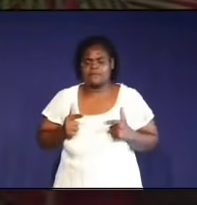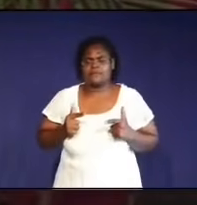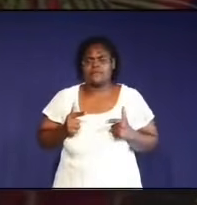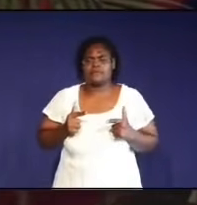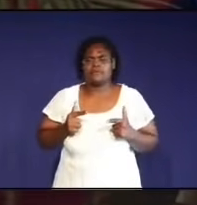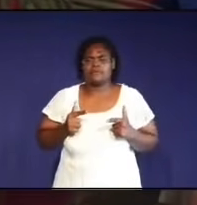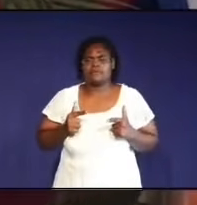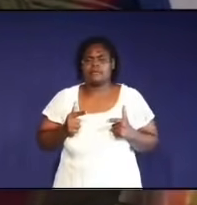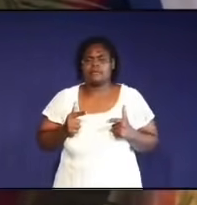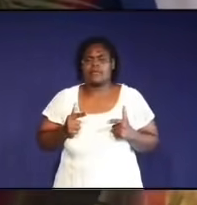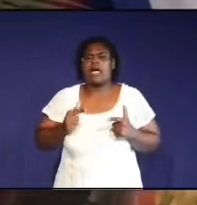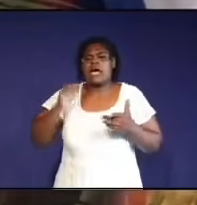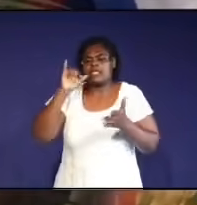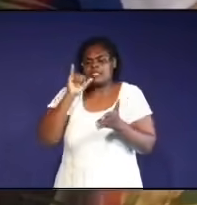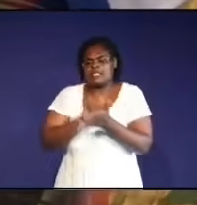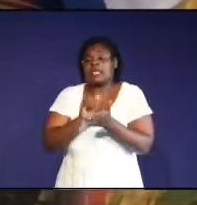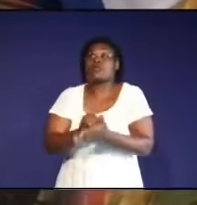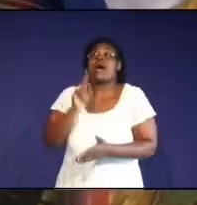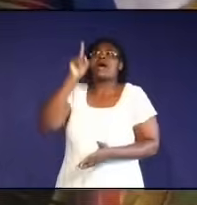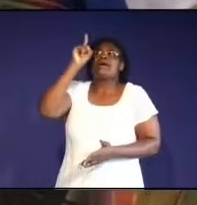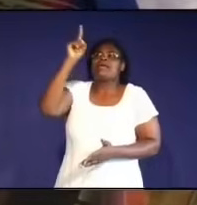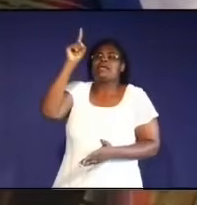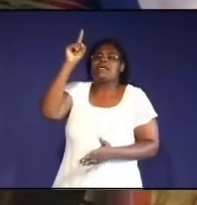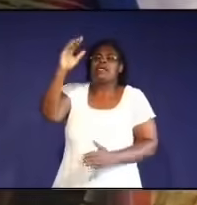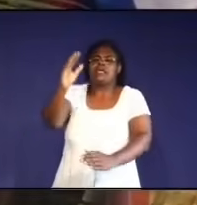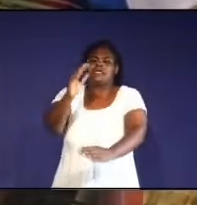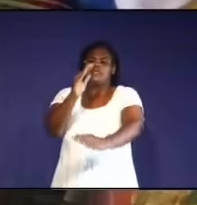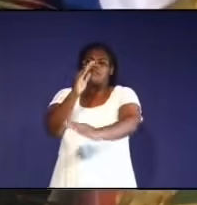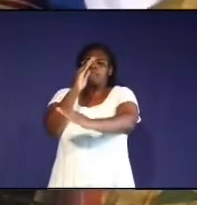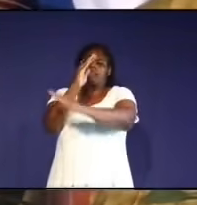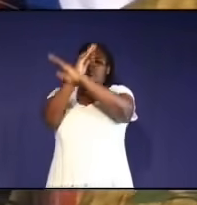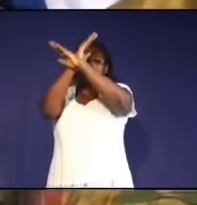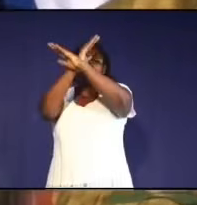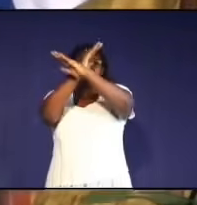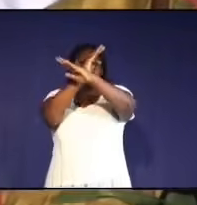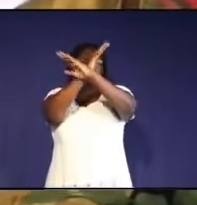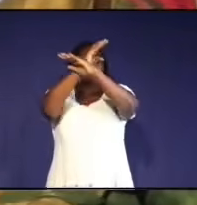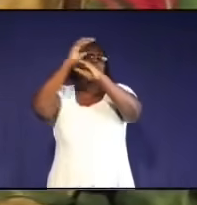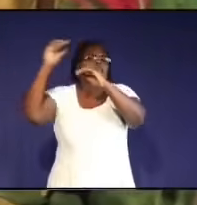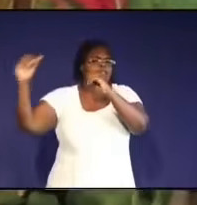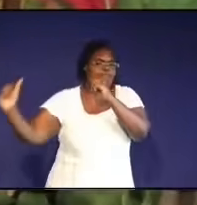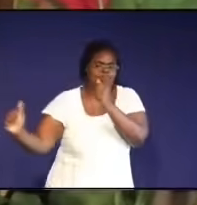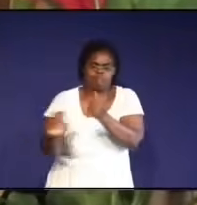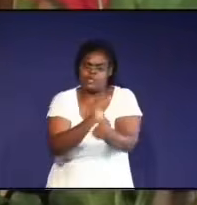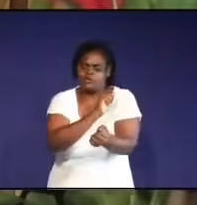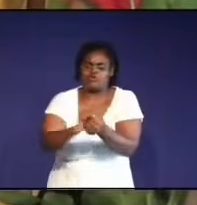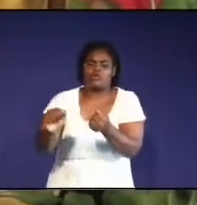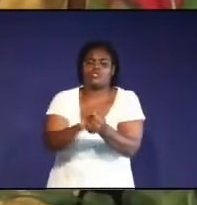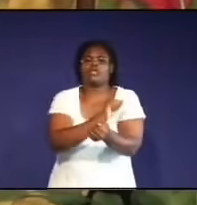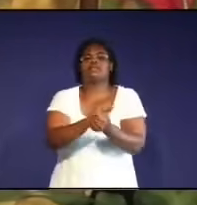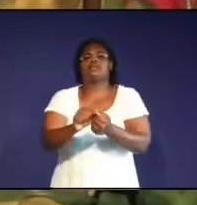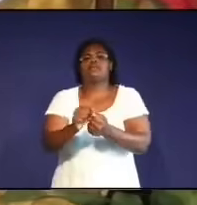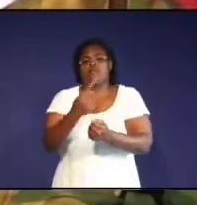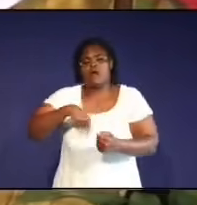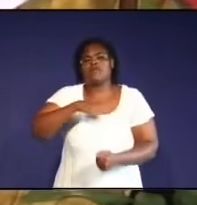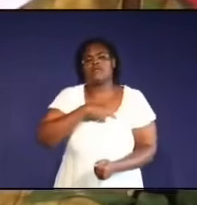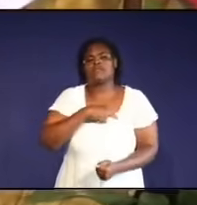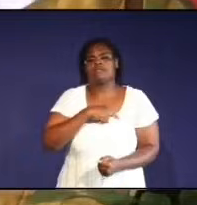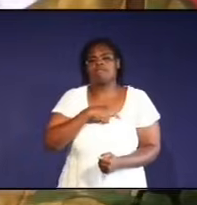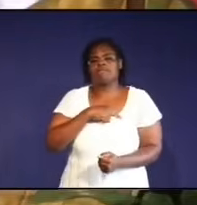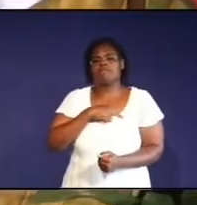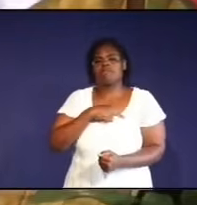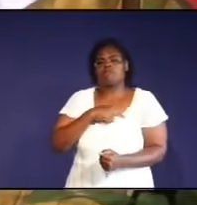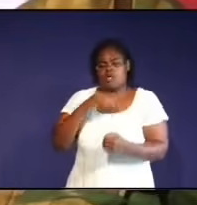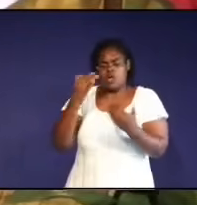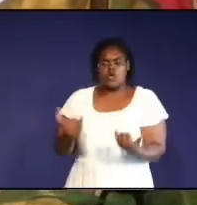he's holding destruction at bay. Let me run with the passage. The passage says,